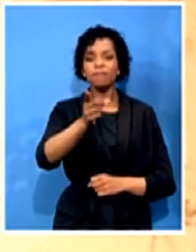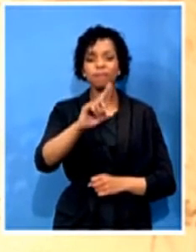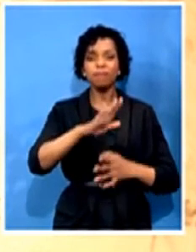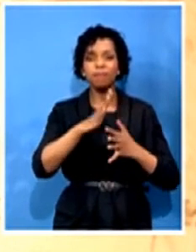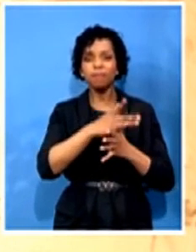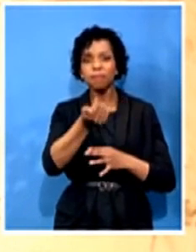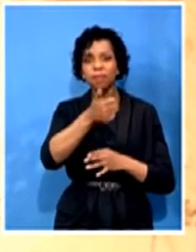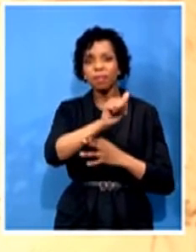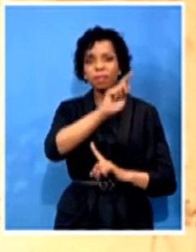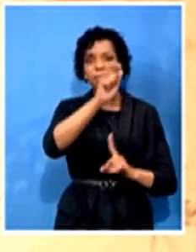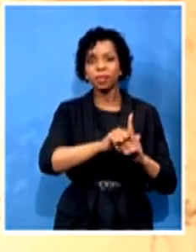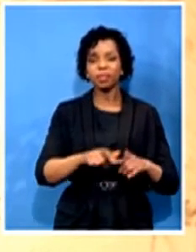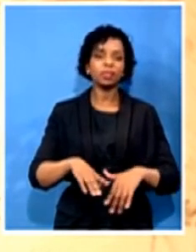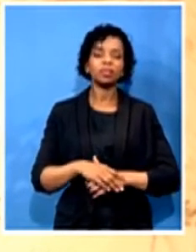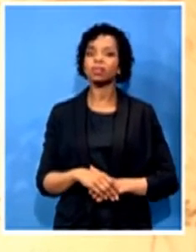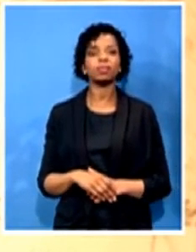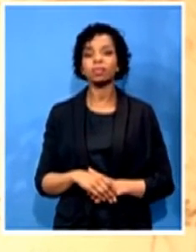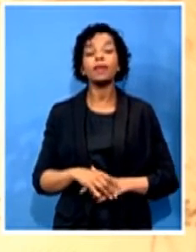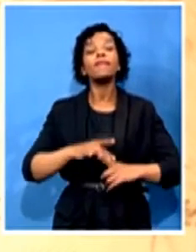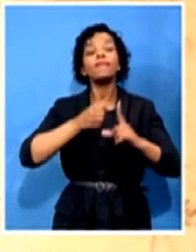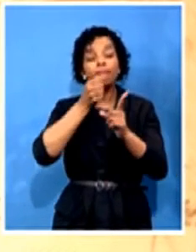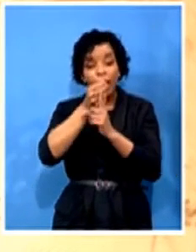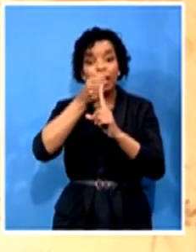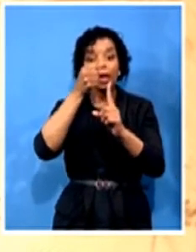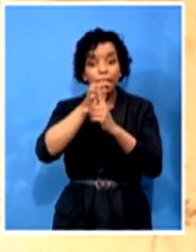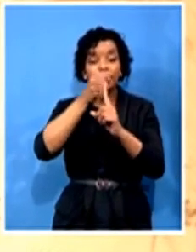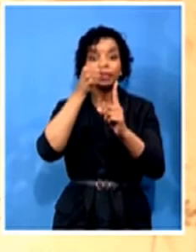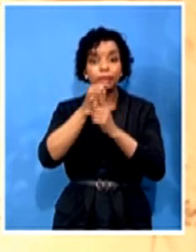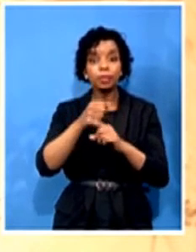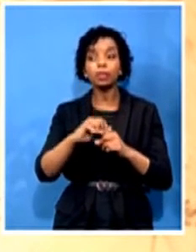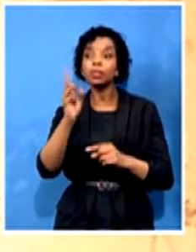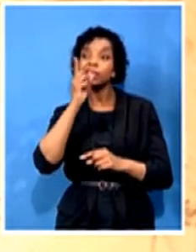Find someone to help you than to get married.